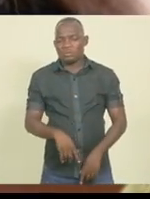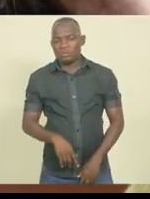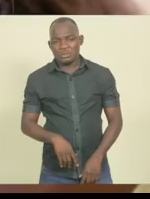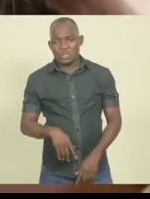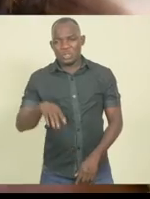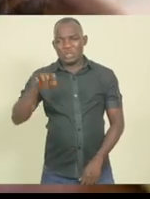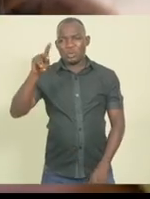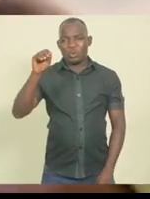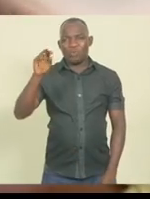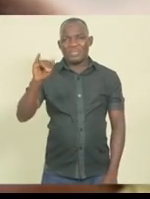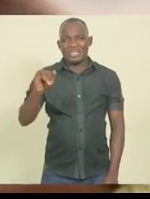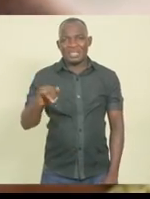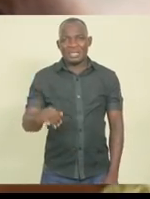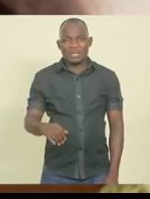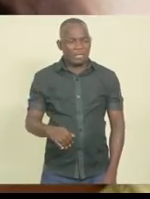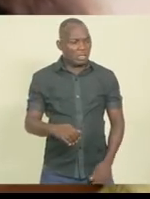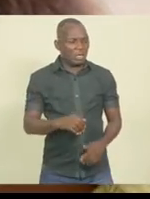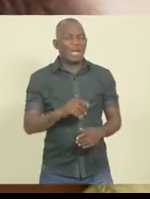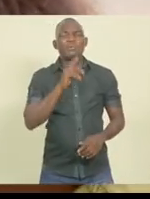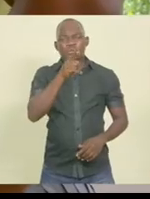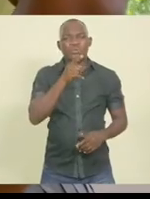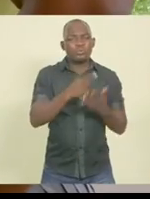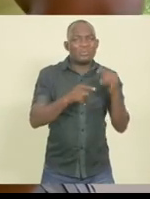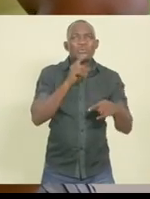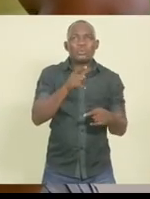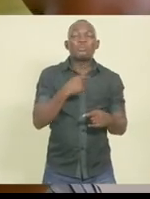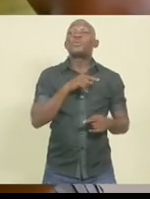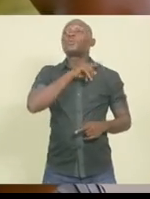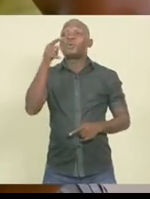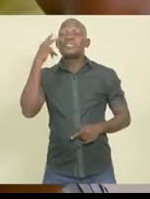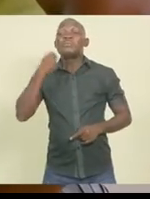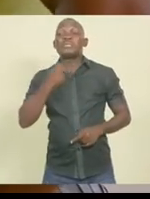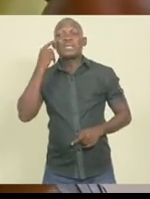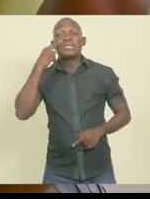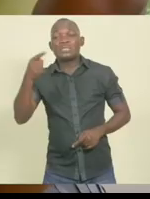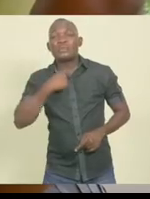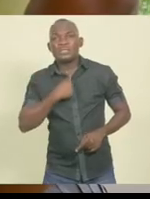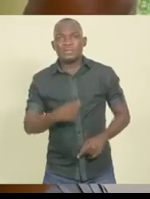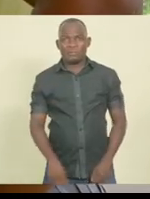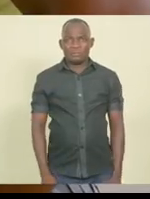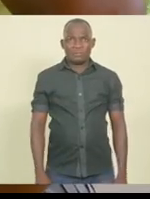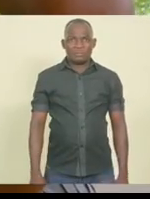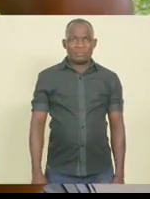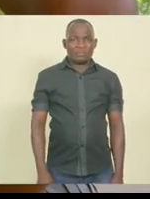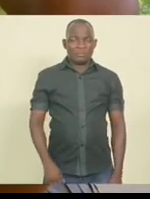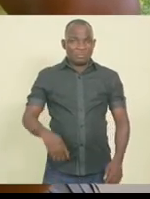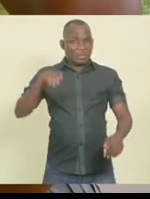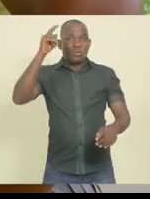Kofi. What if it's true? I want to go see for myself. She sounded so